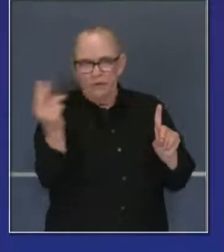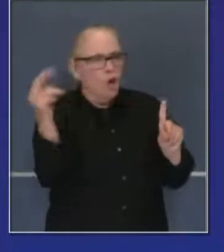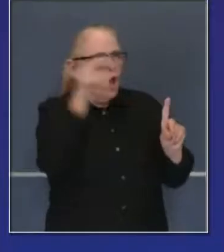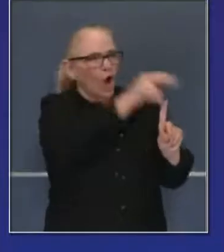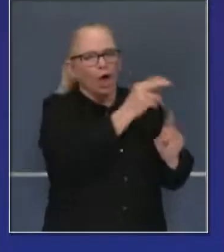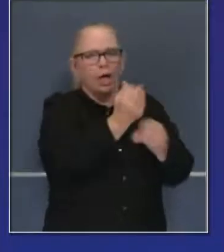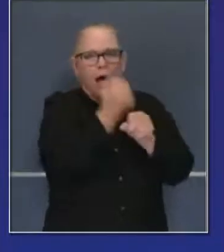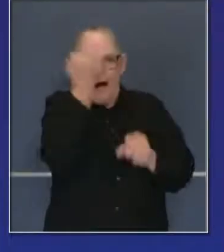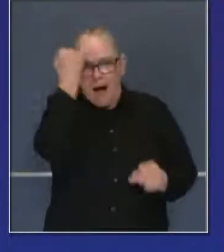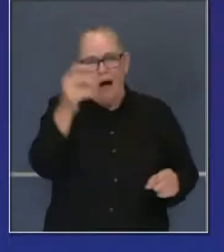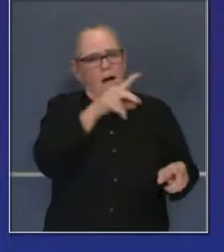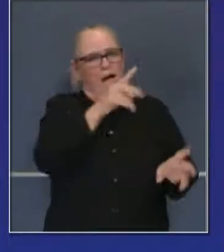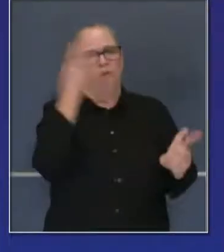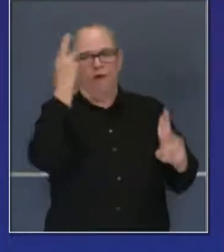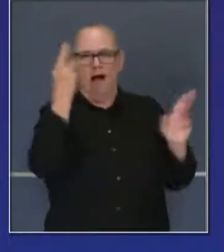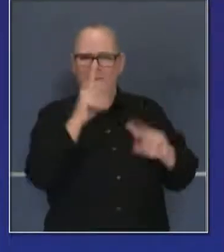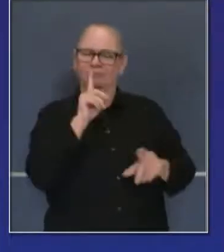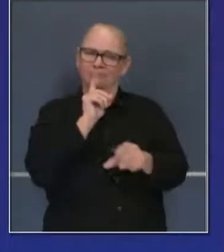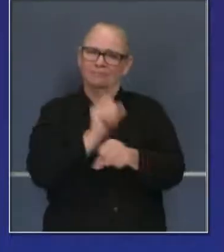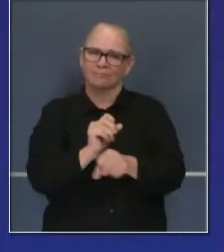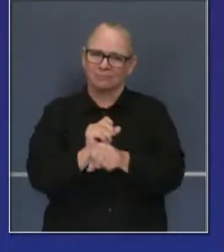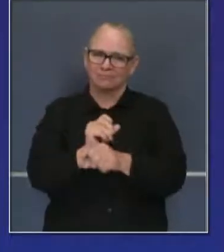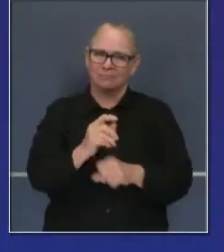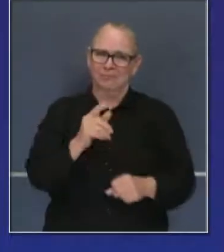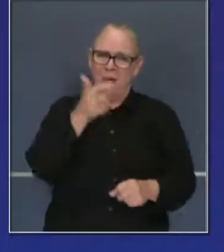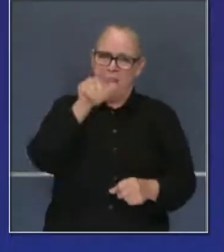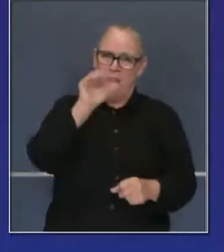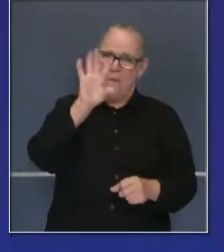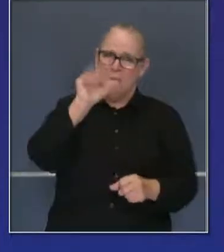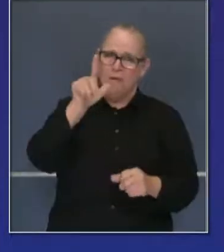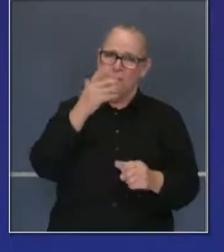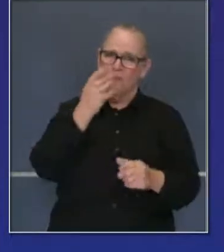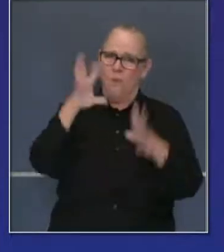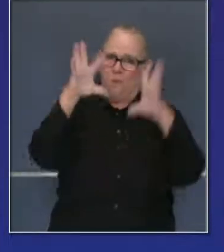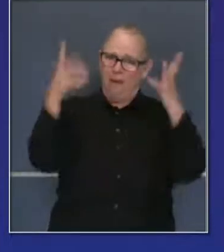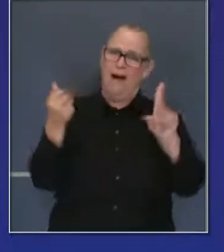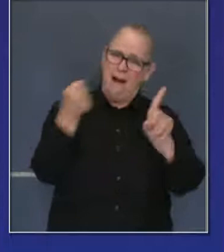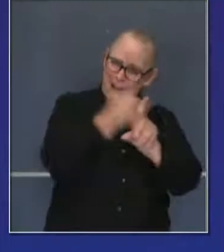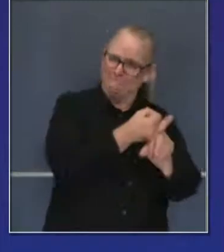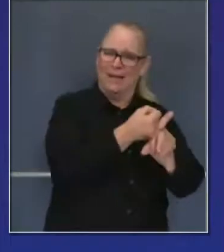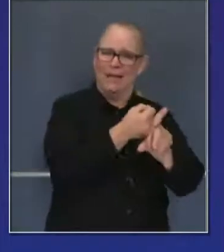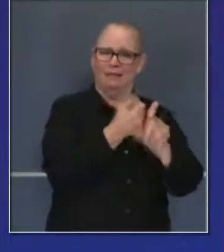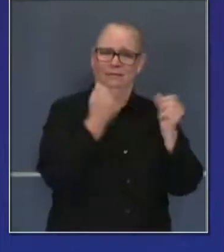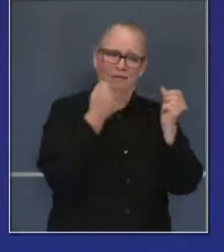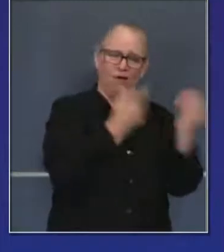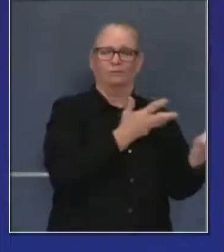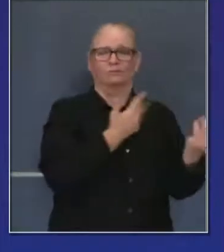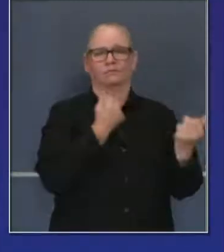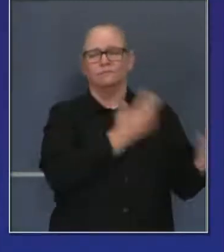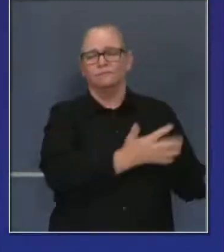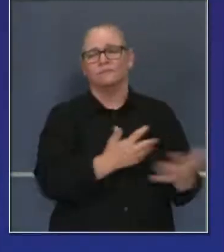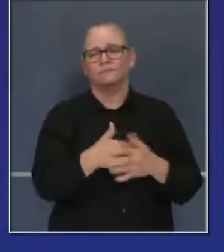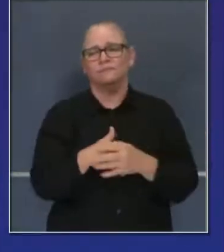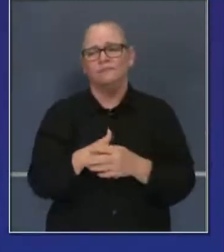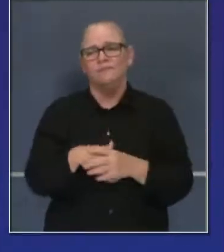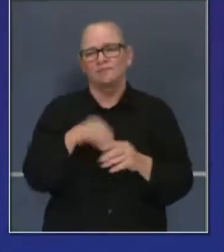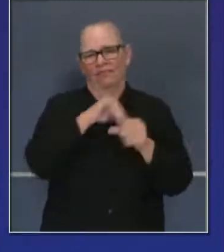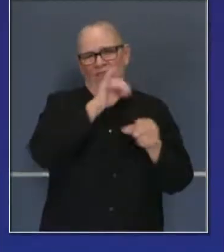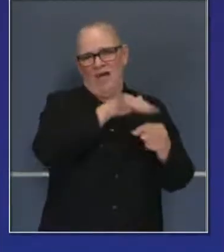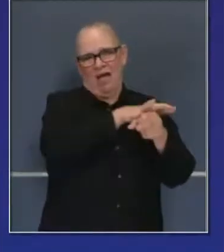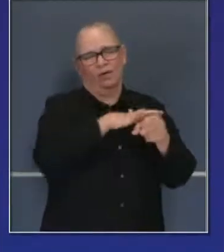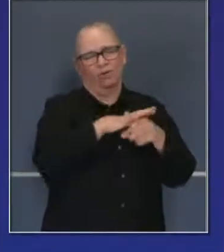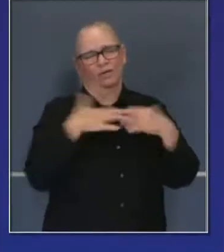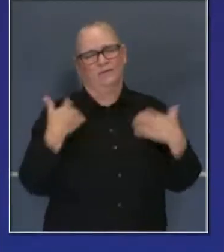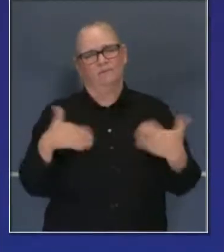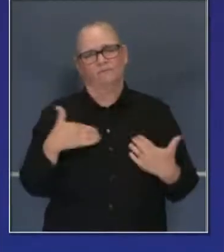forest that kind of fire activity. That CZU complex is beyond just that immediate area, but nonetheless, we're